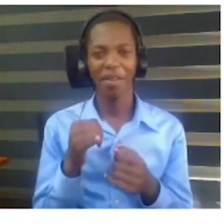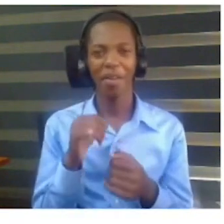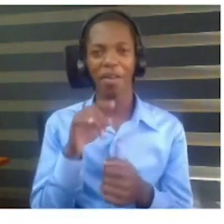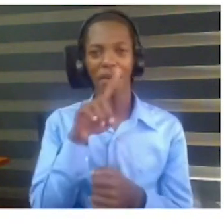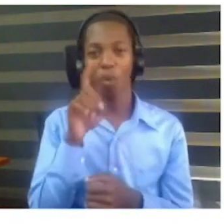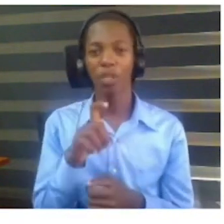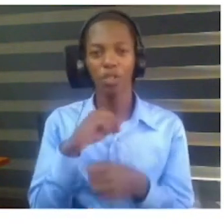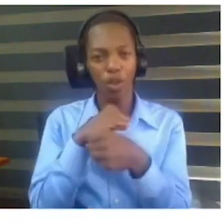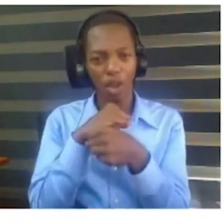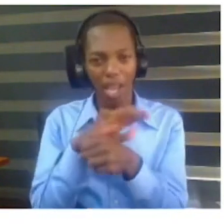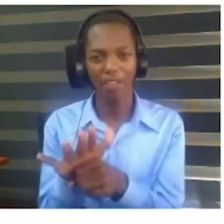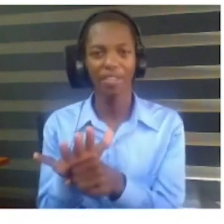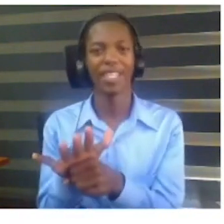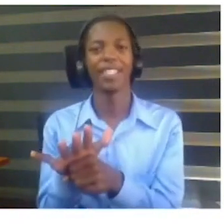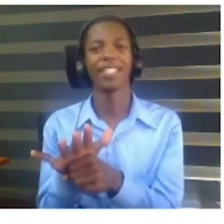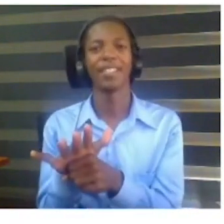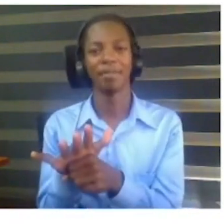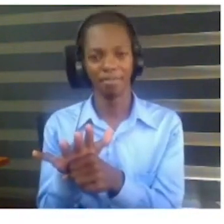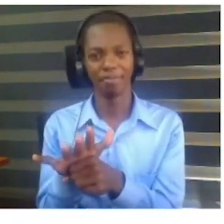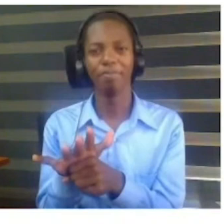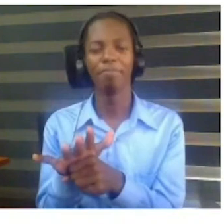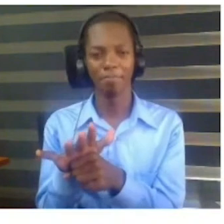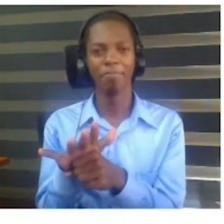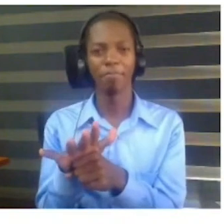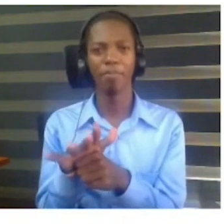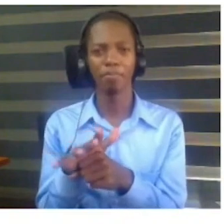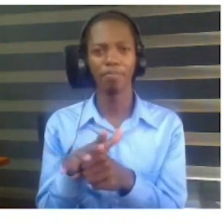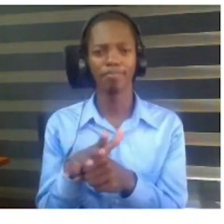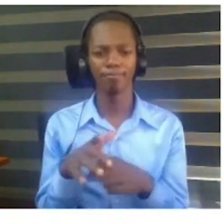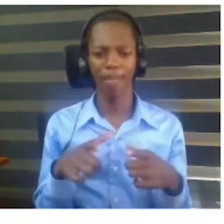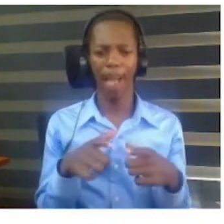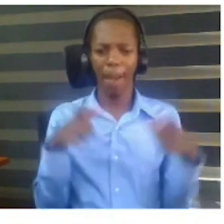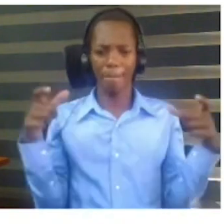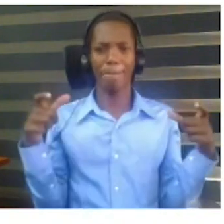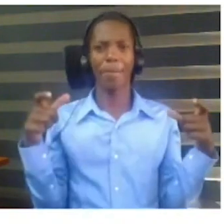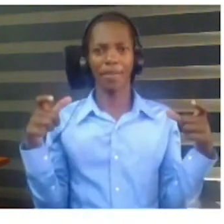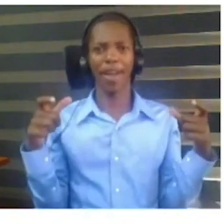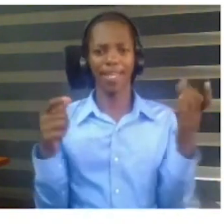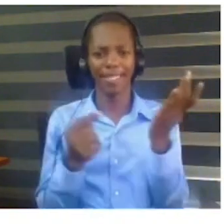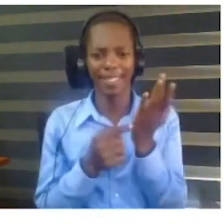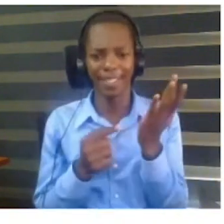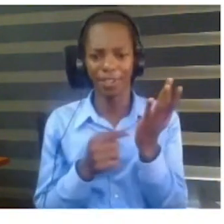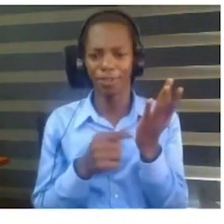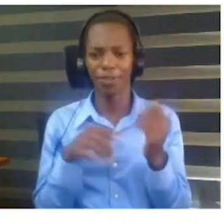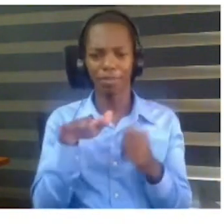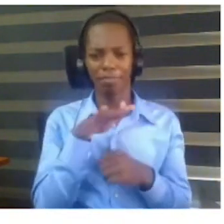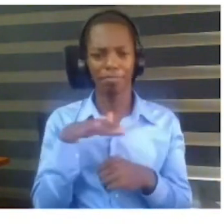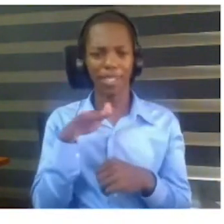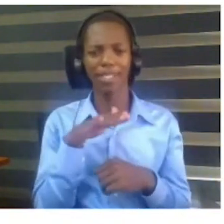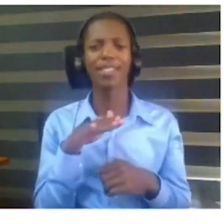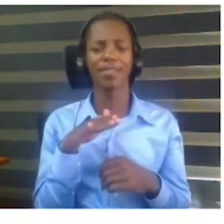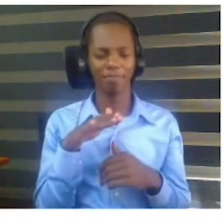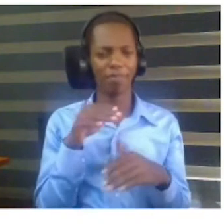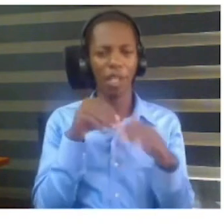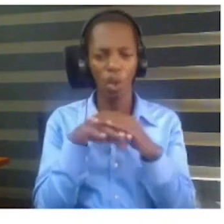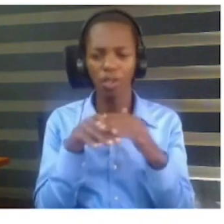COVID-19 has sort of amplified the whole digital space in terms of indicating where the barriers are,